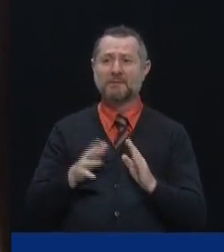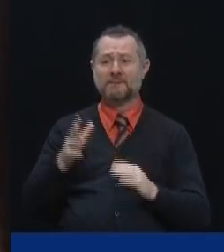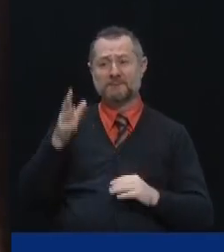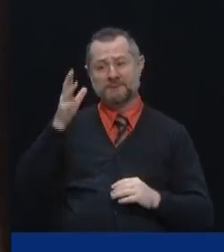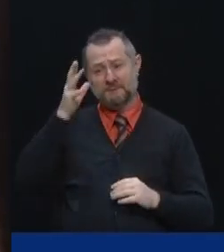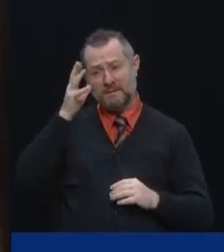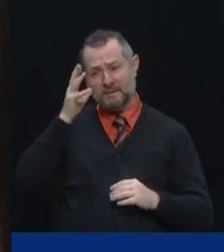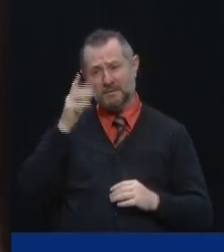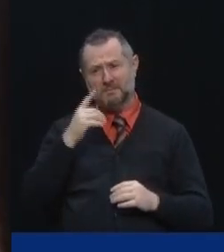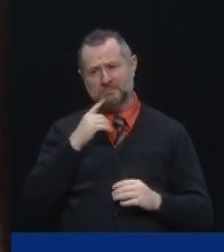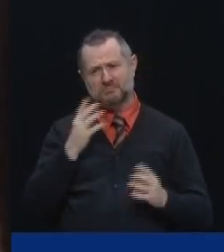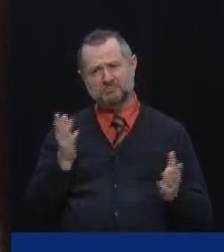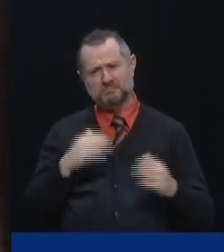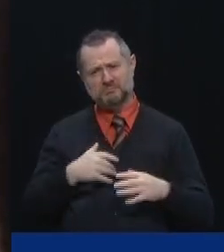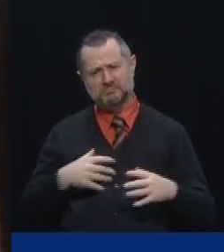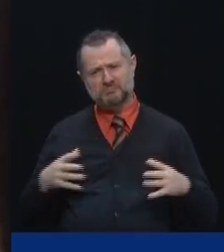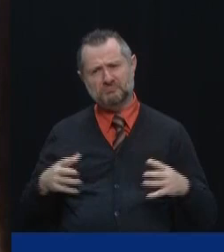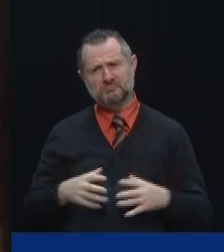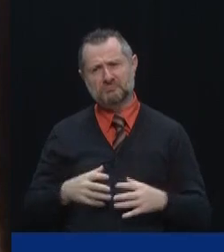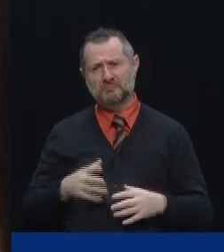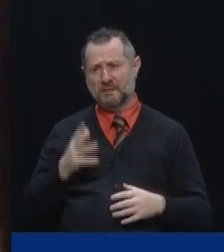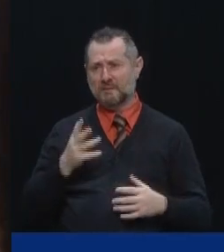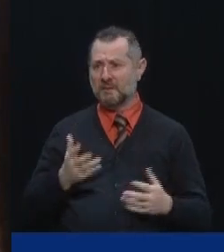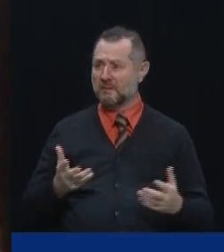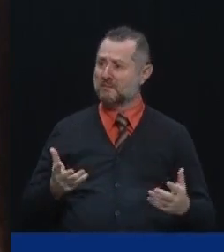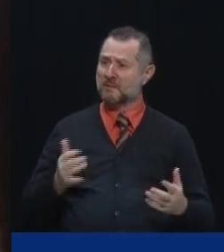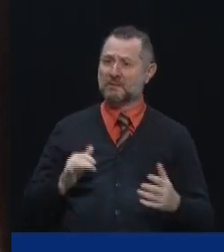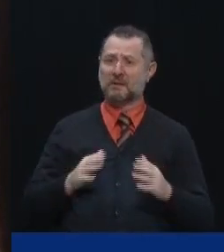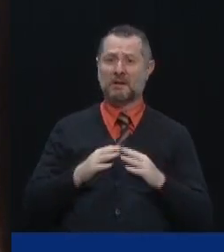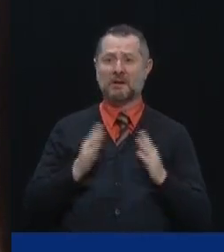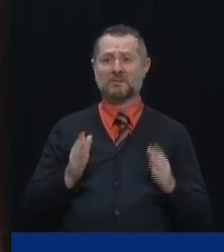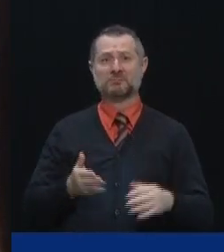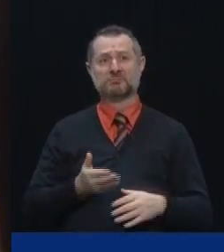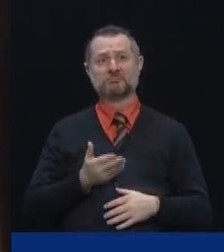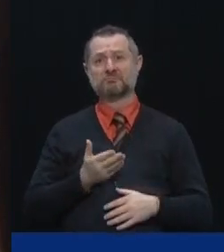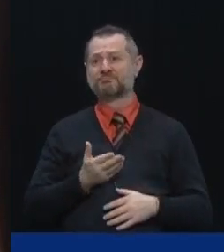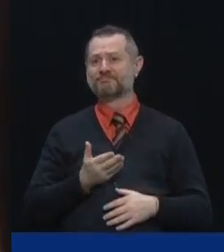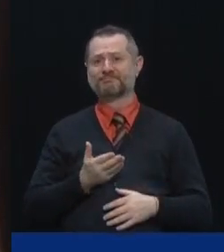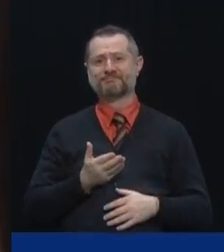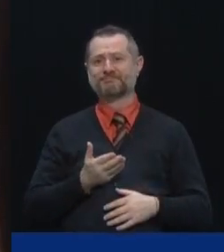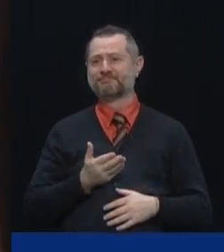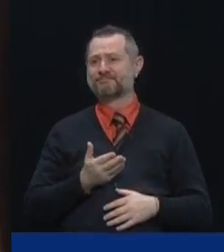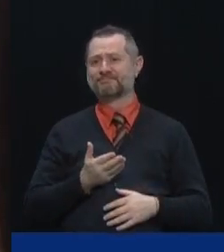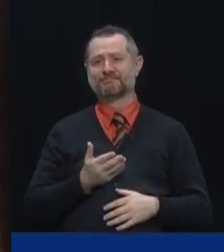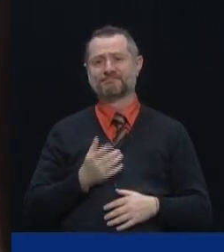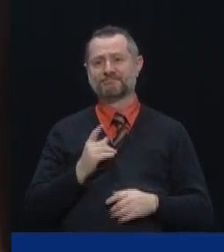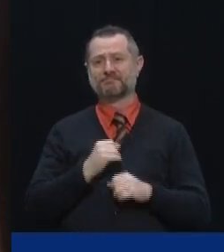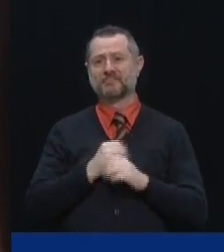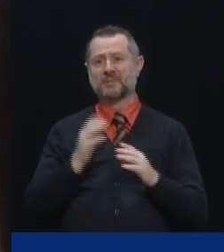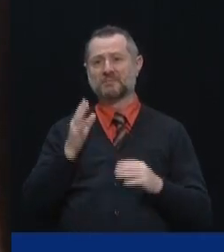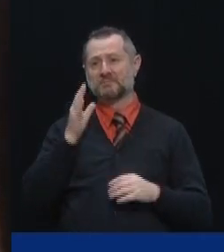family together, and the father says, "See the house now? Imagine what it's going to be.